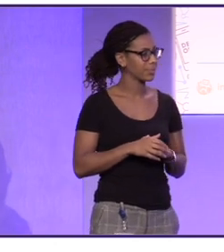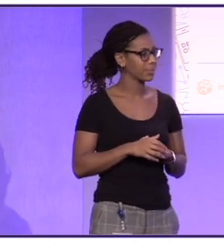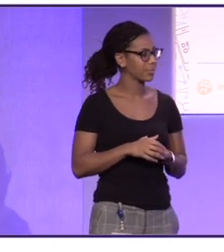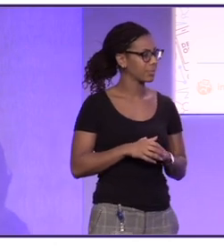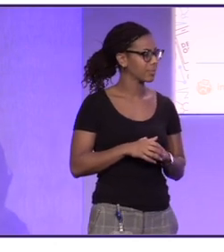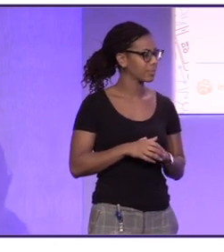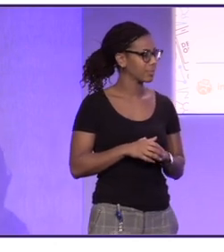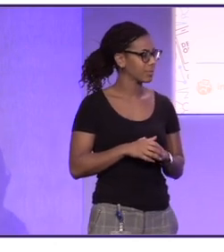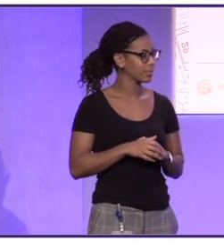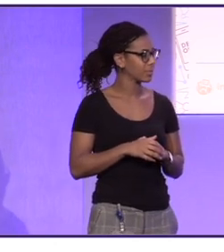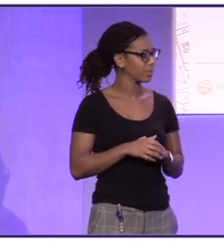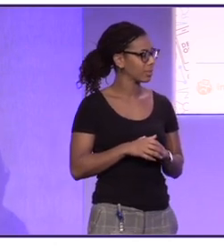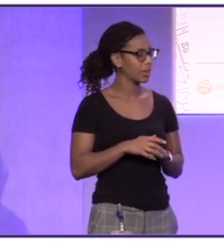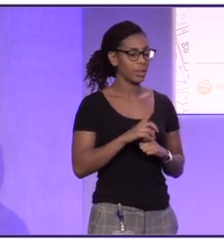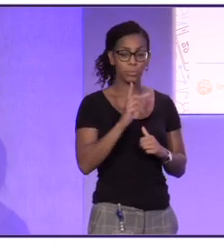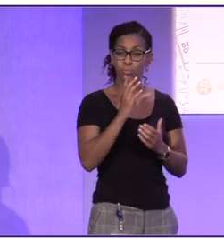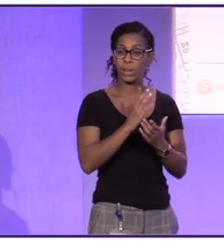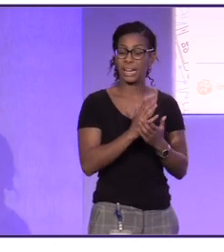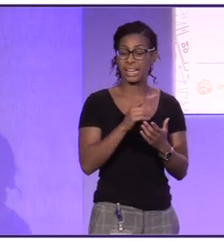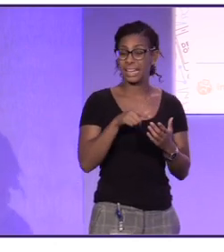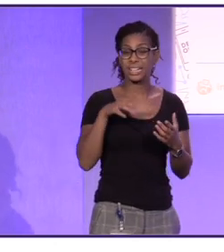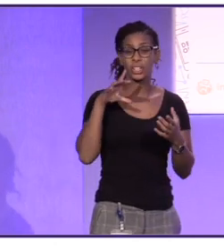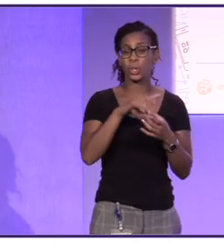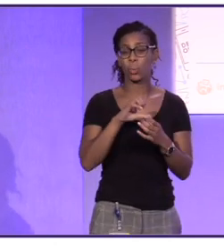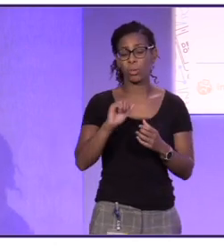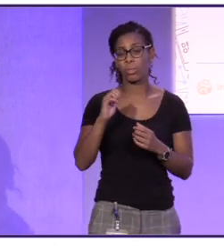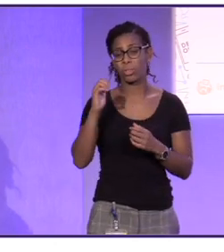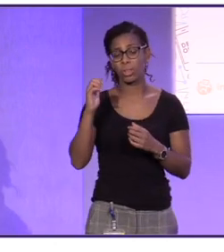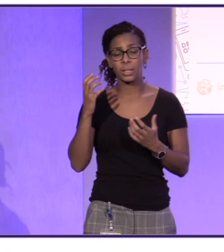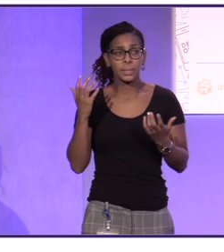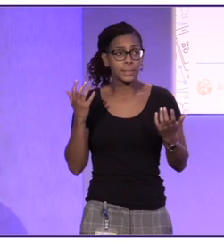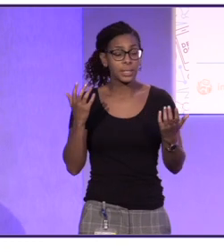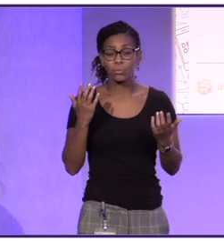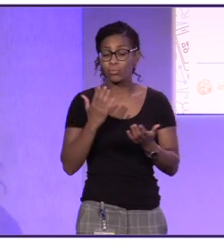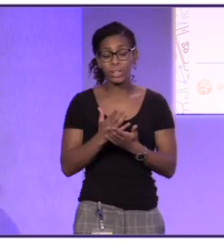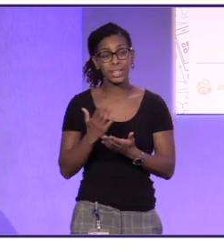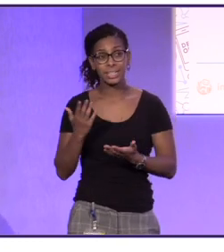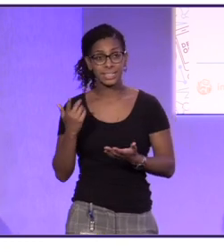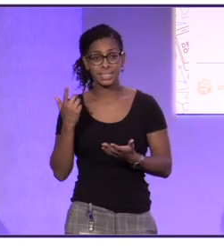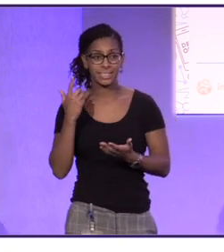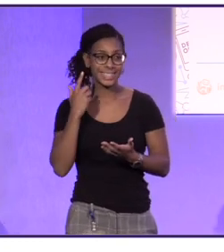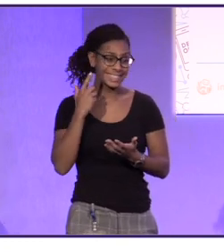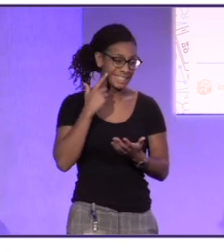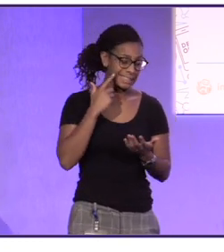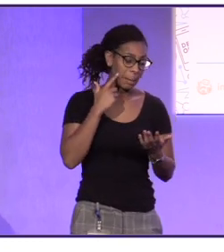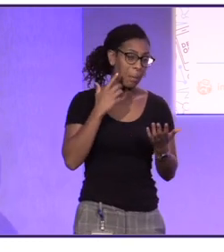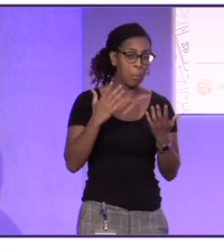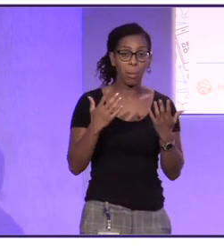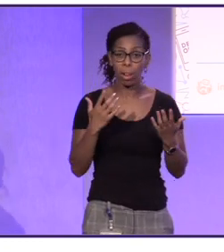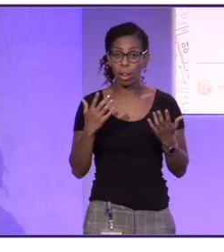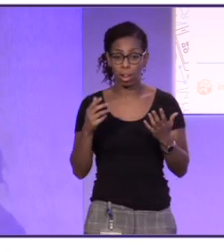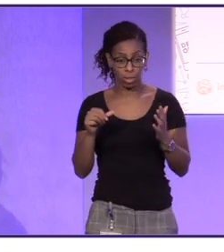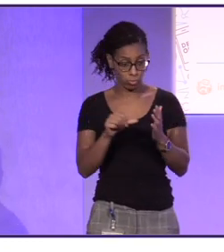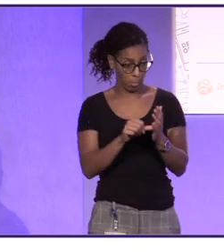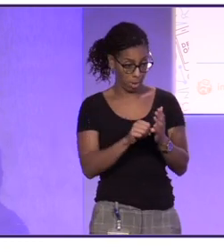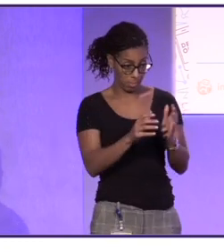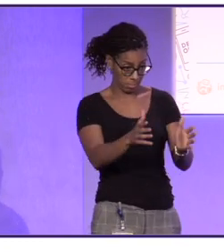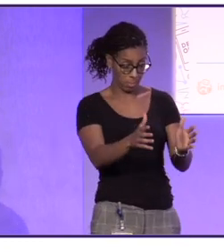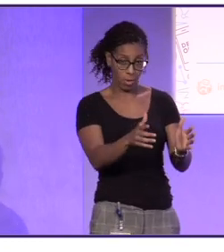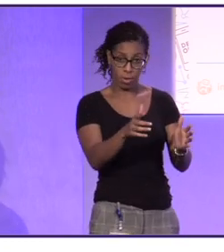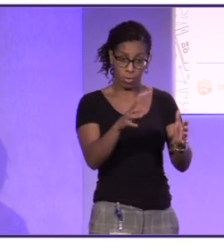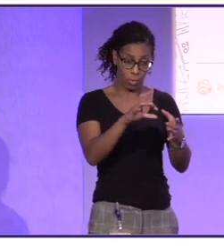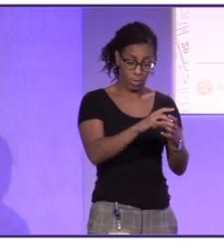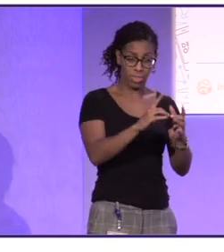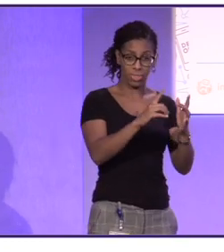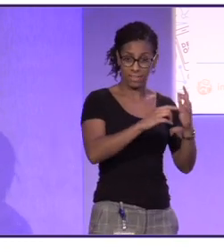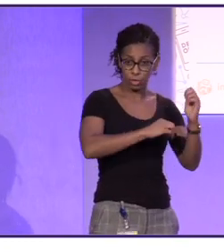is that it's about the principle. Again, it's a very simple or a comparatively simple problem that you have in your infrastructure,